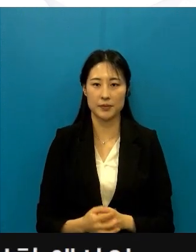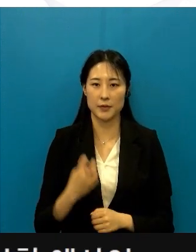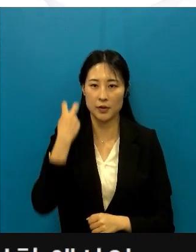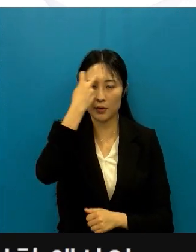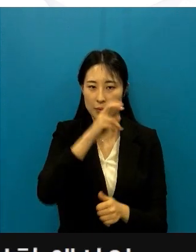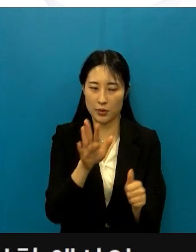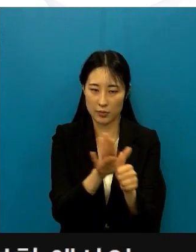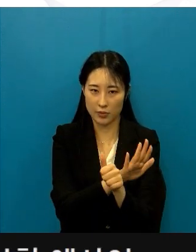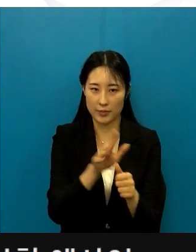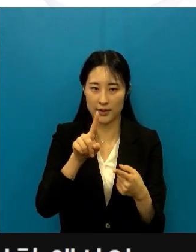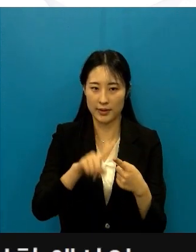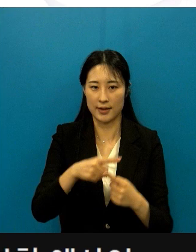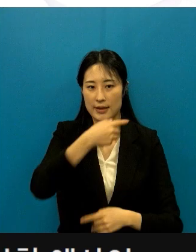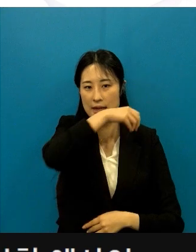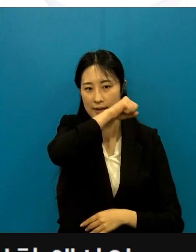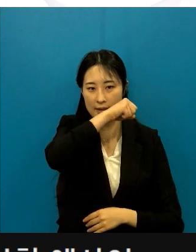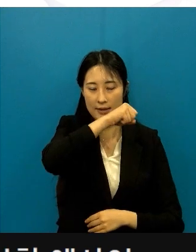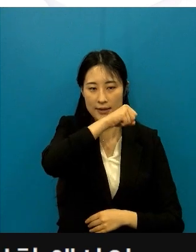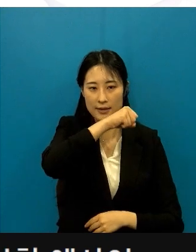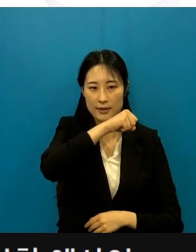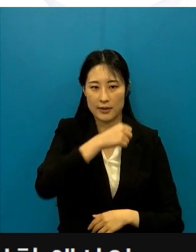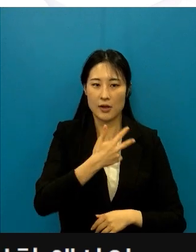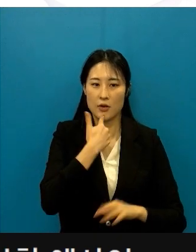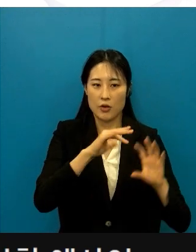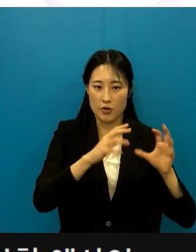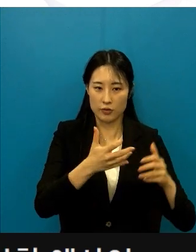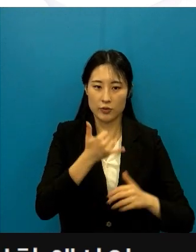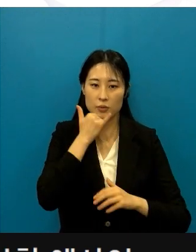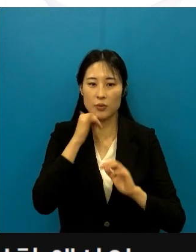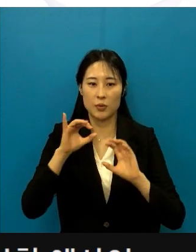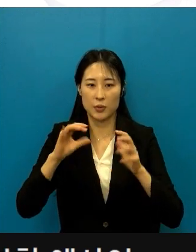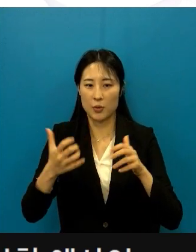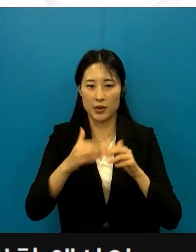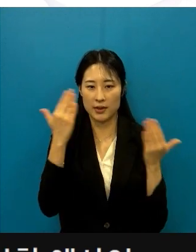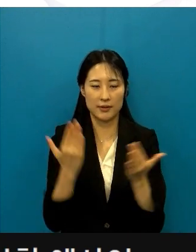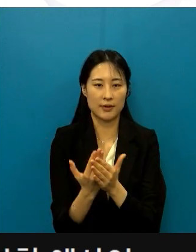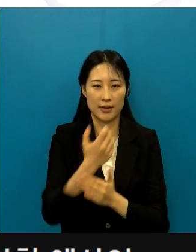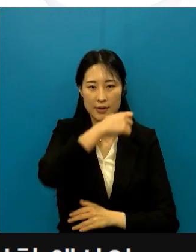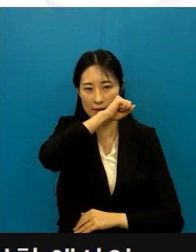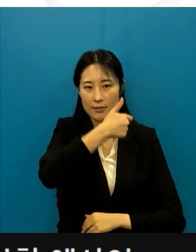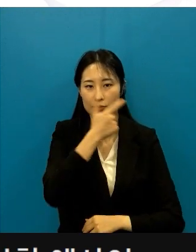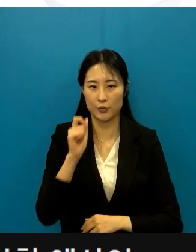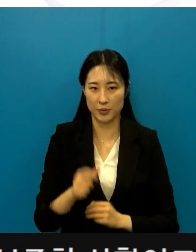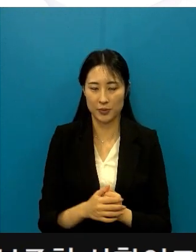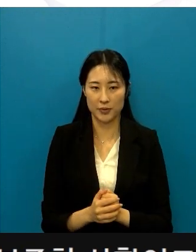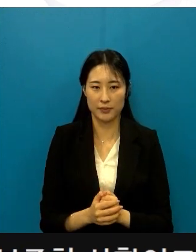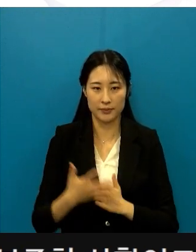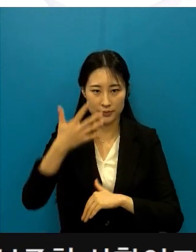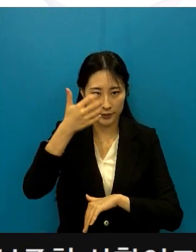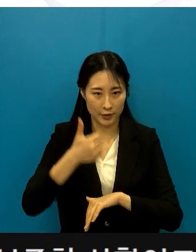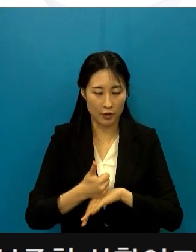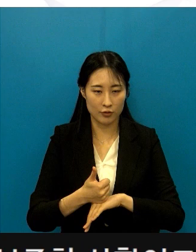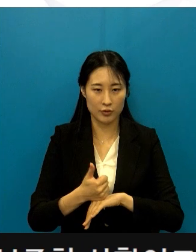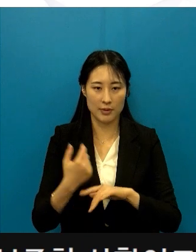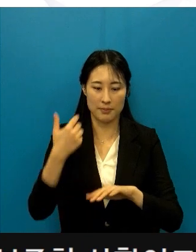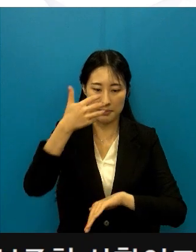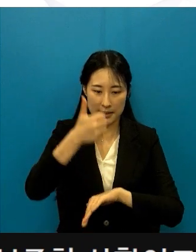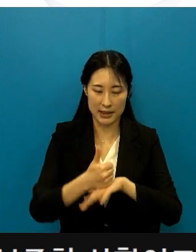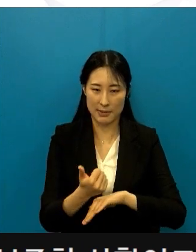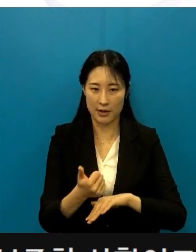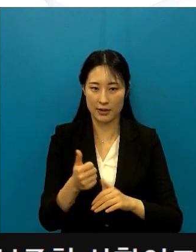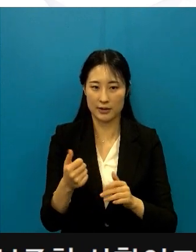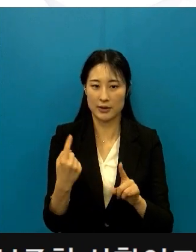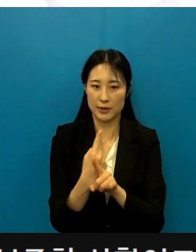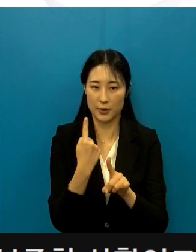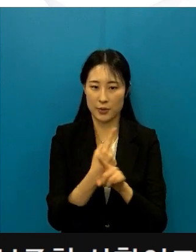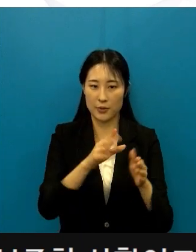both countries, which means that also end-of-life care is horribly underfunded. So we cannot